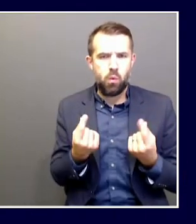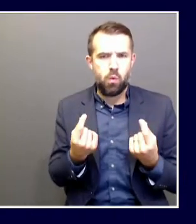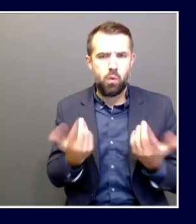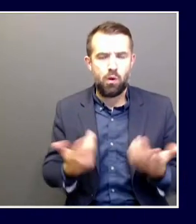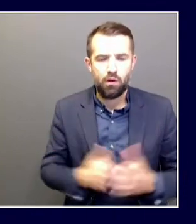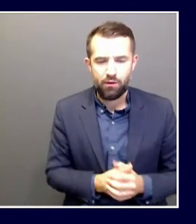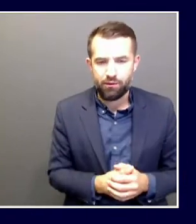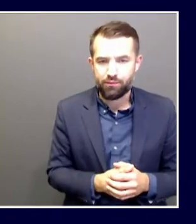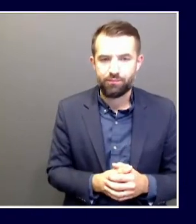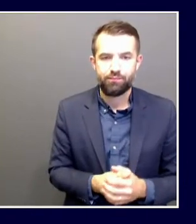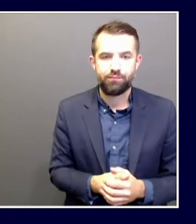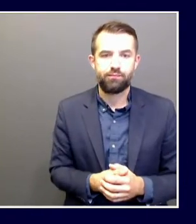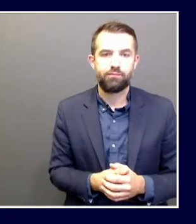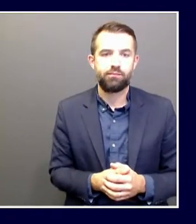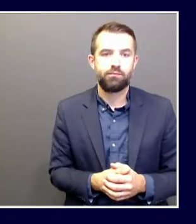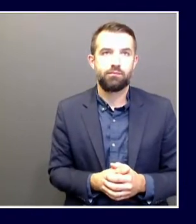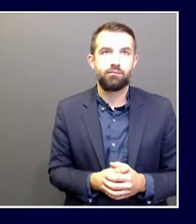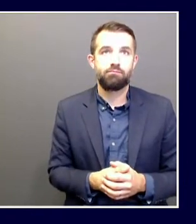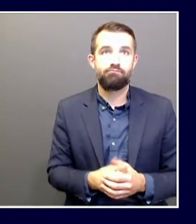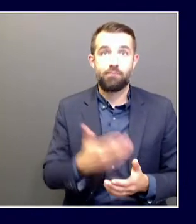good question, Megan.